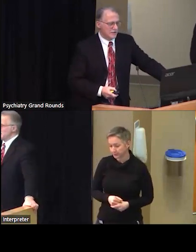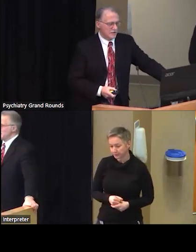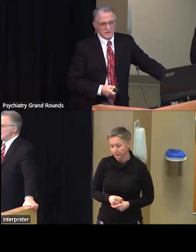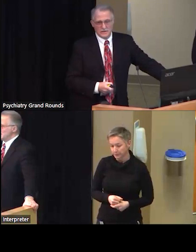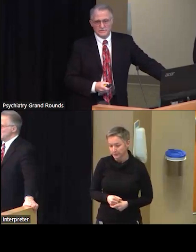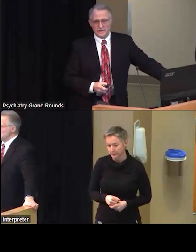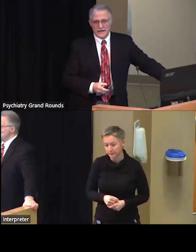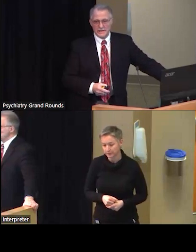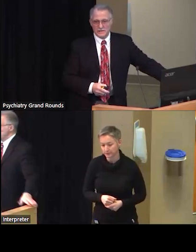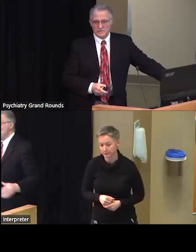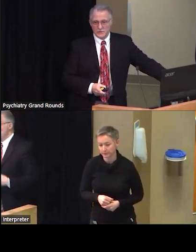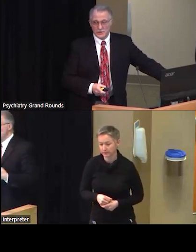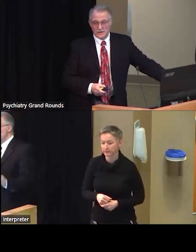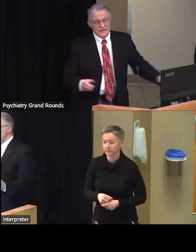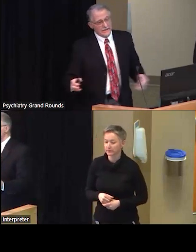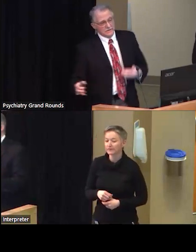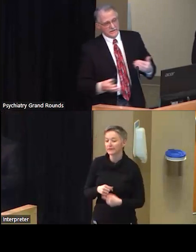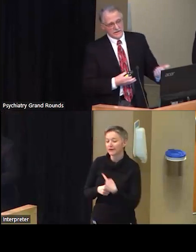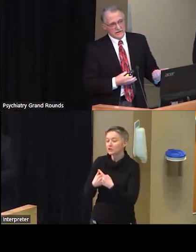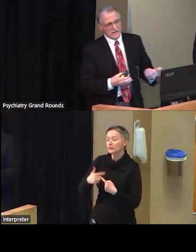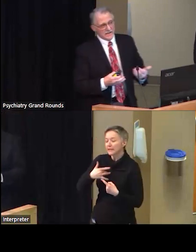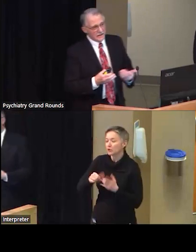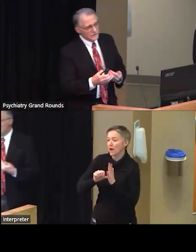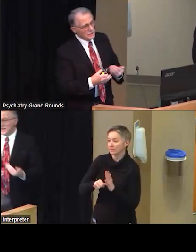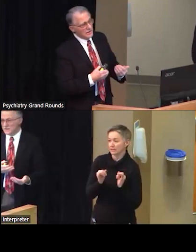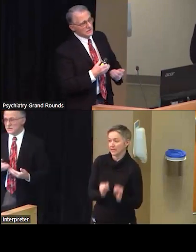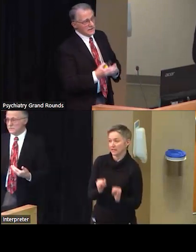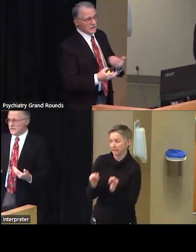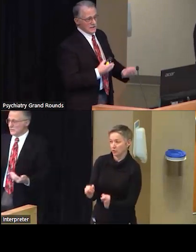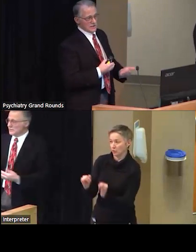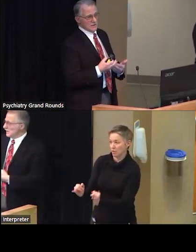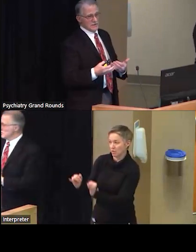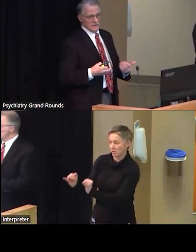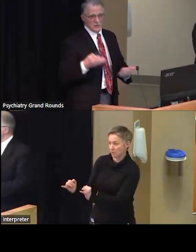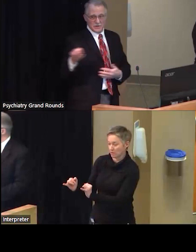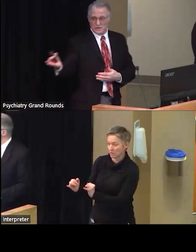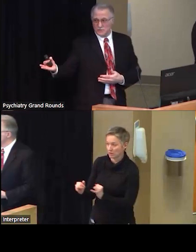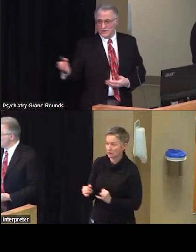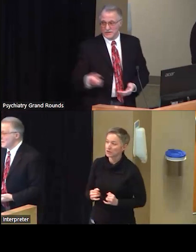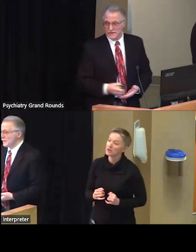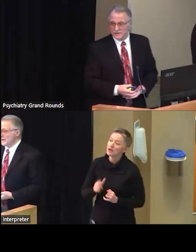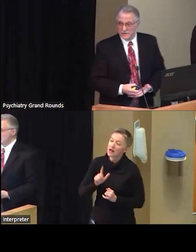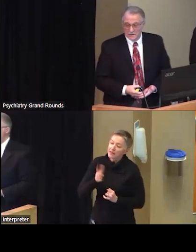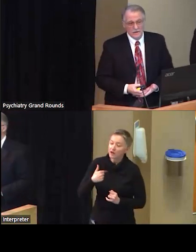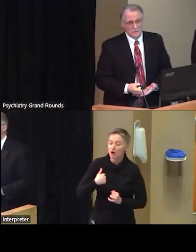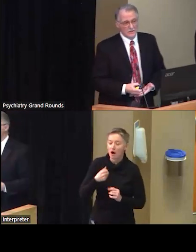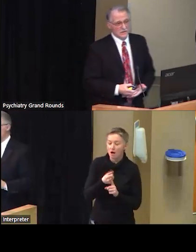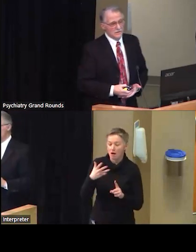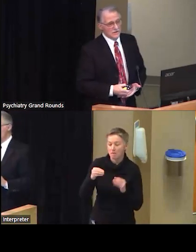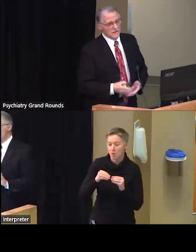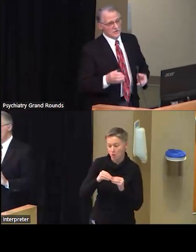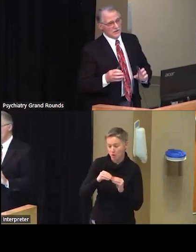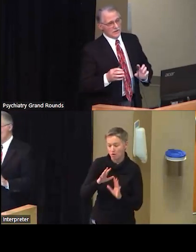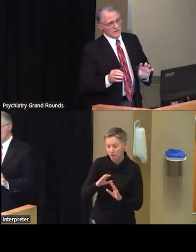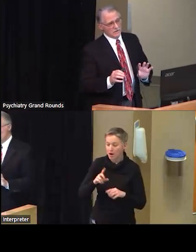emphasis here is often on the individual. And it's hard to make legal cases sometimes, and we'll talk some more at the end about